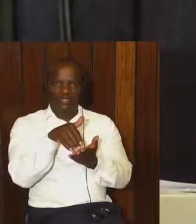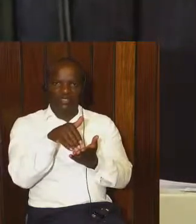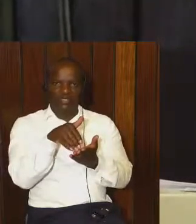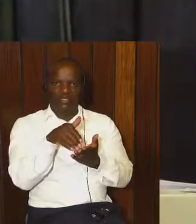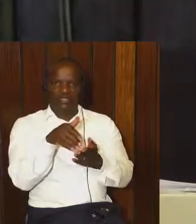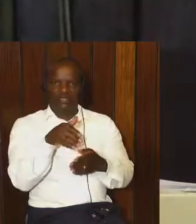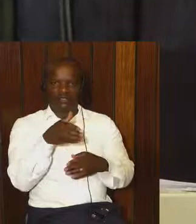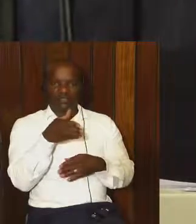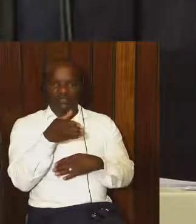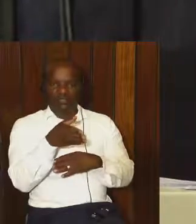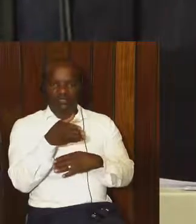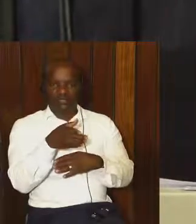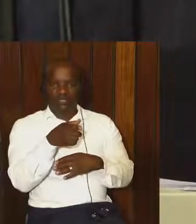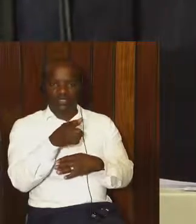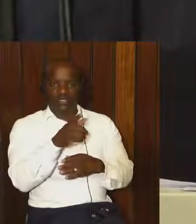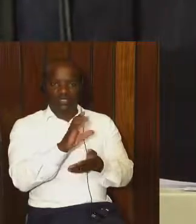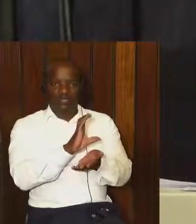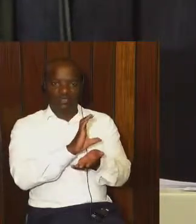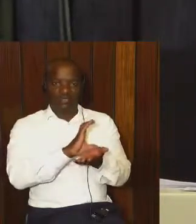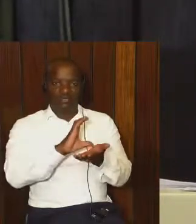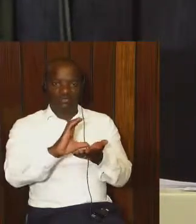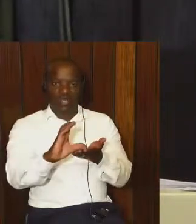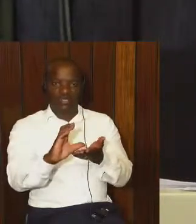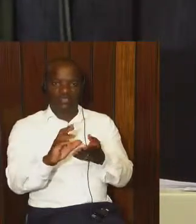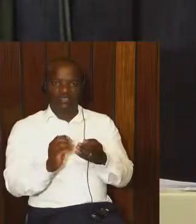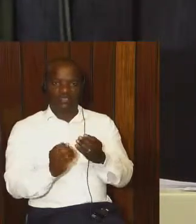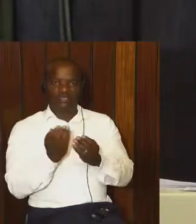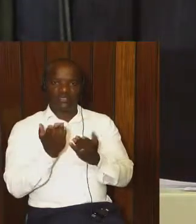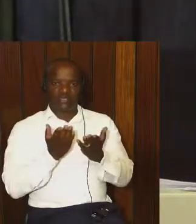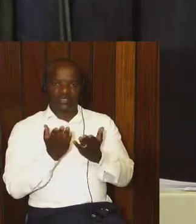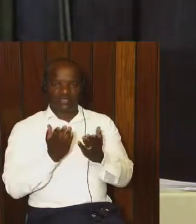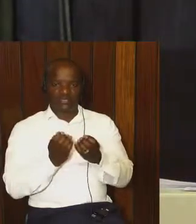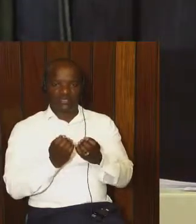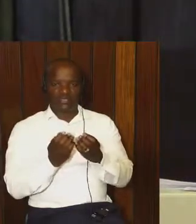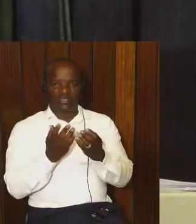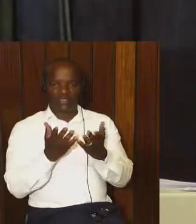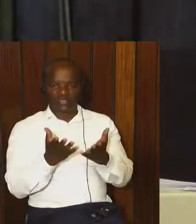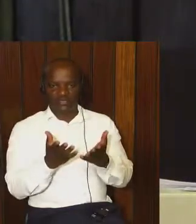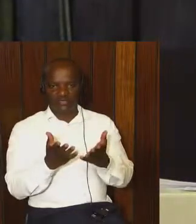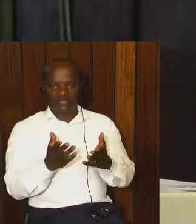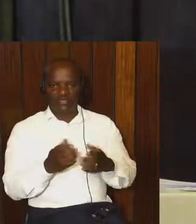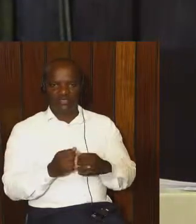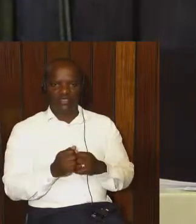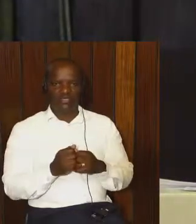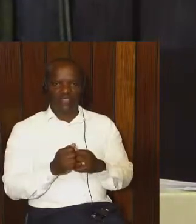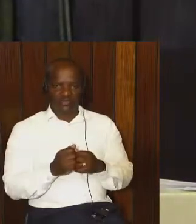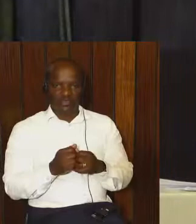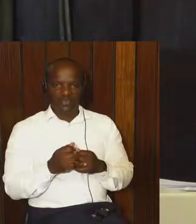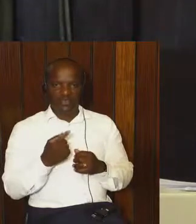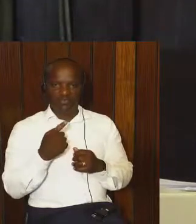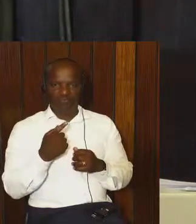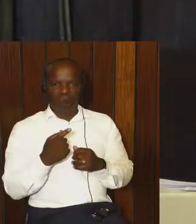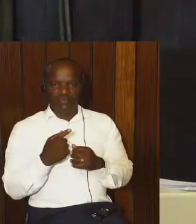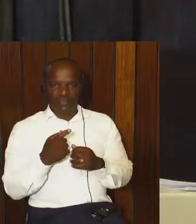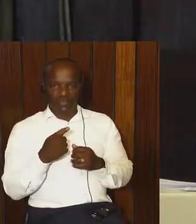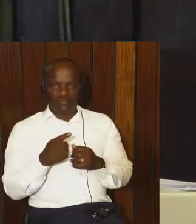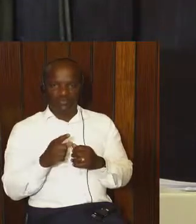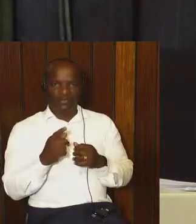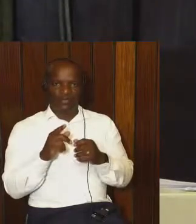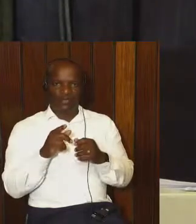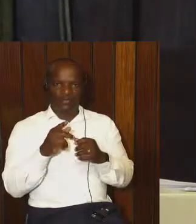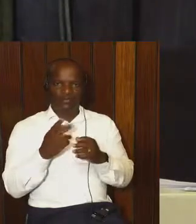they had contracted the services of consultants to deal with the